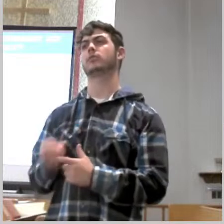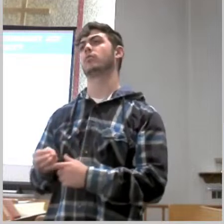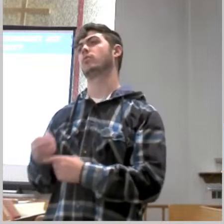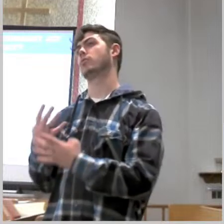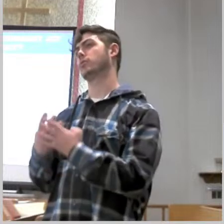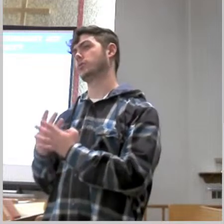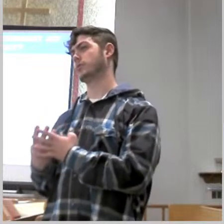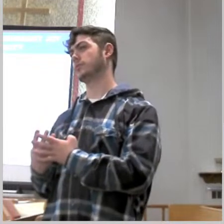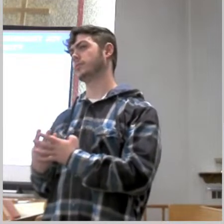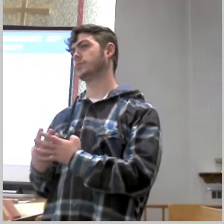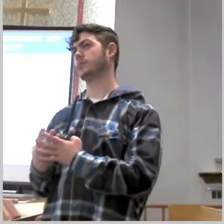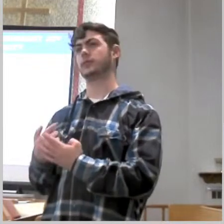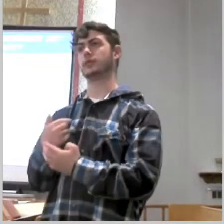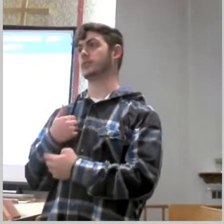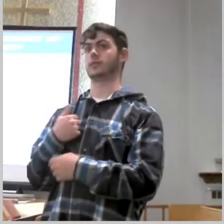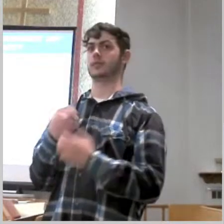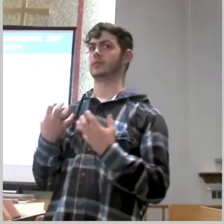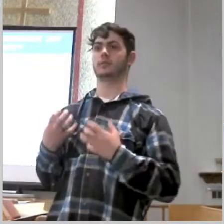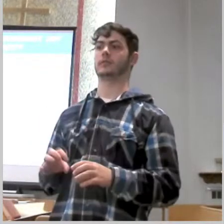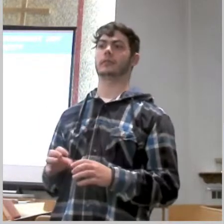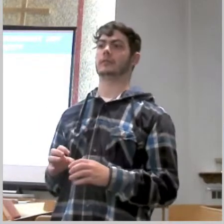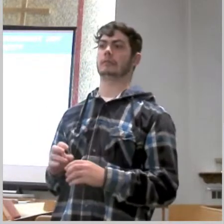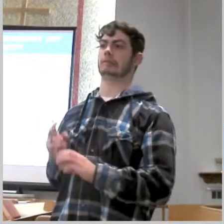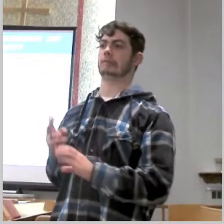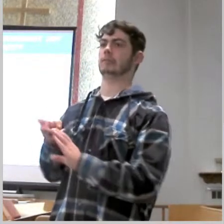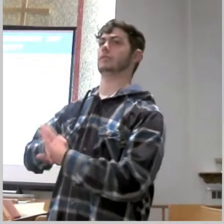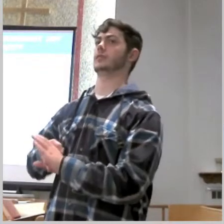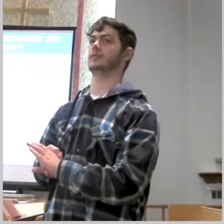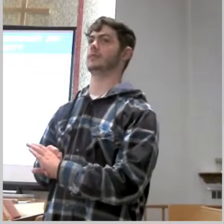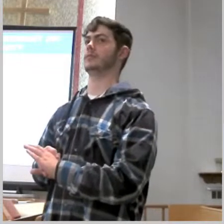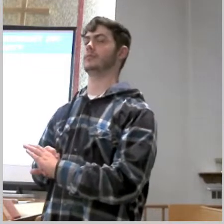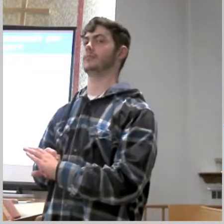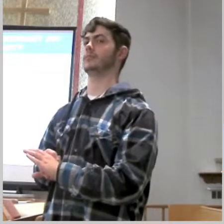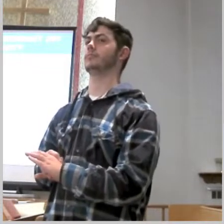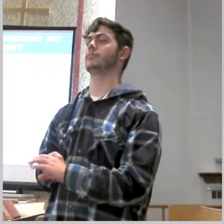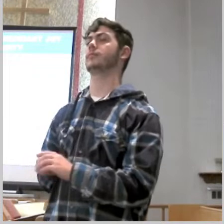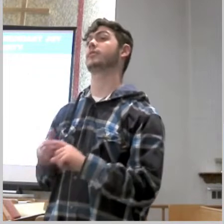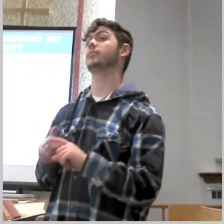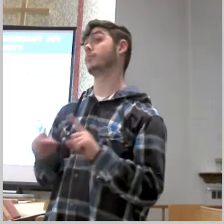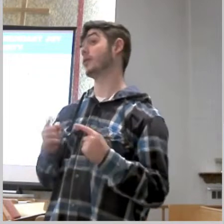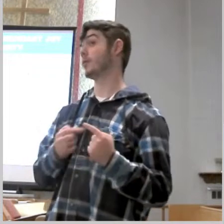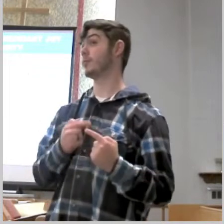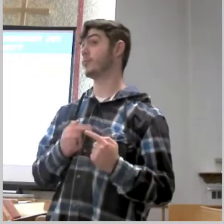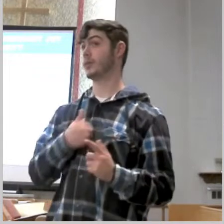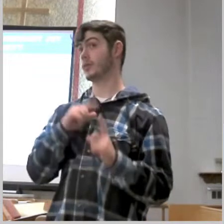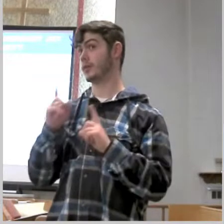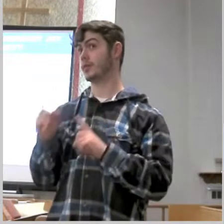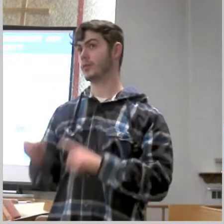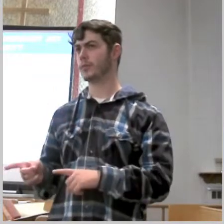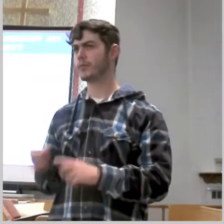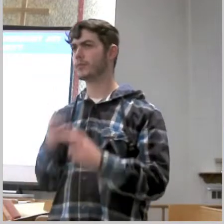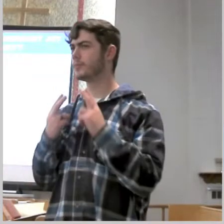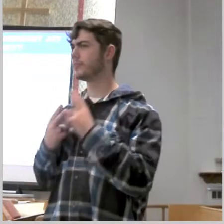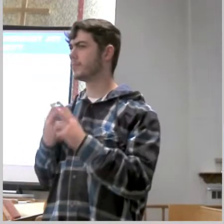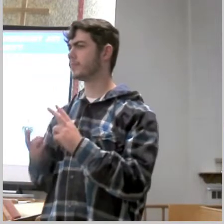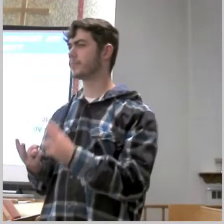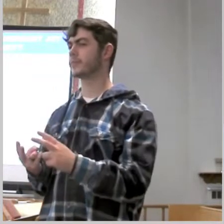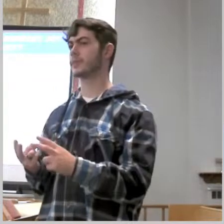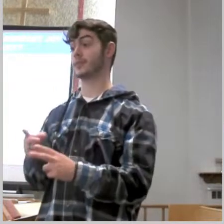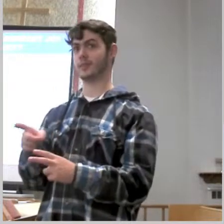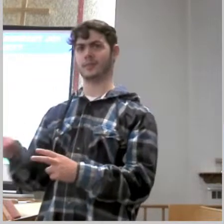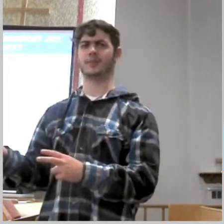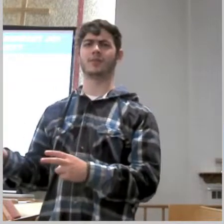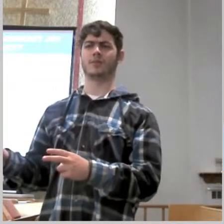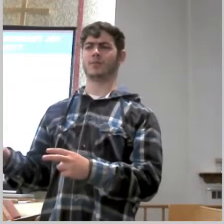rehab center. Certainly not a place I would like to be, put it that way. But when I go there and I visit them, they have such